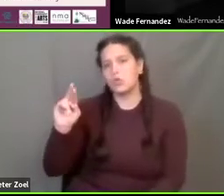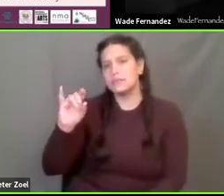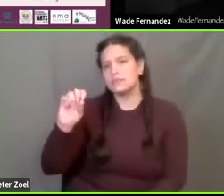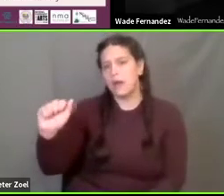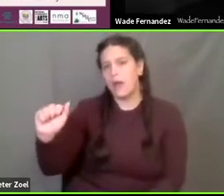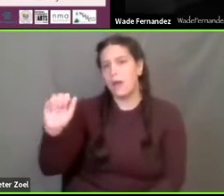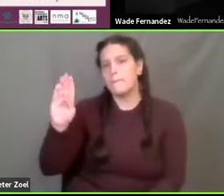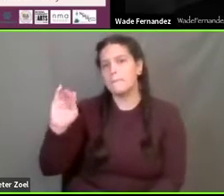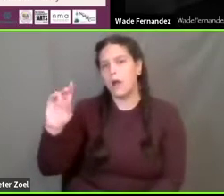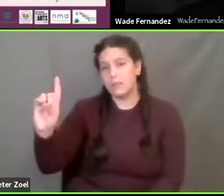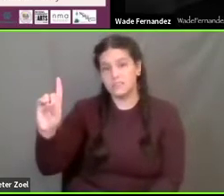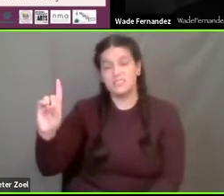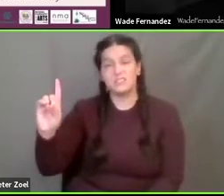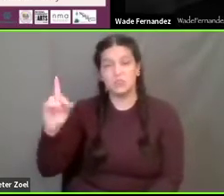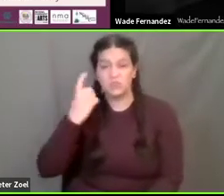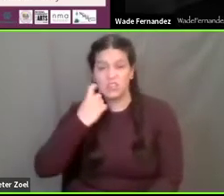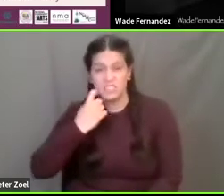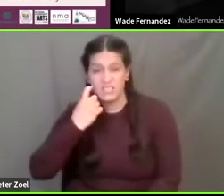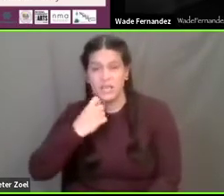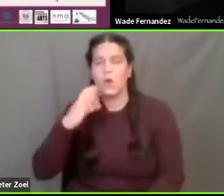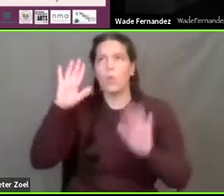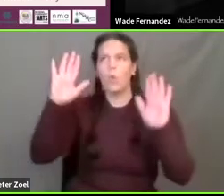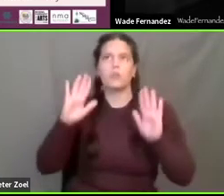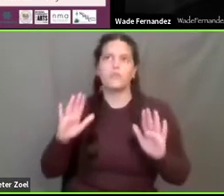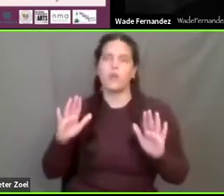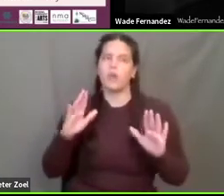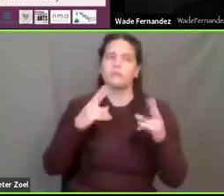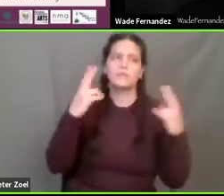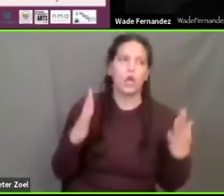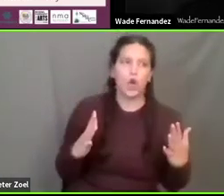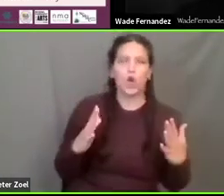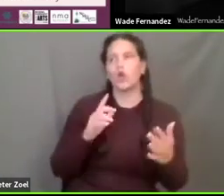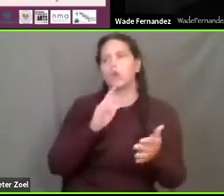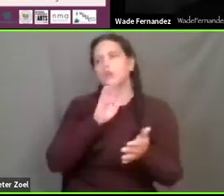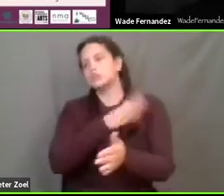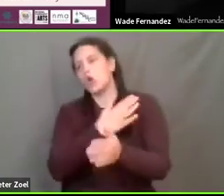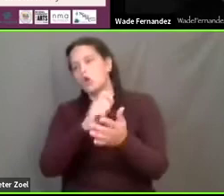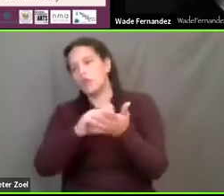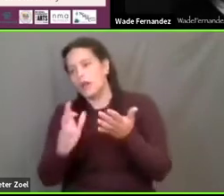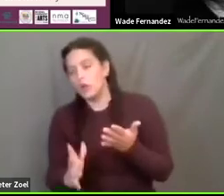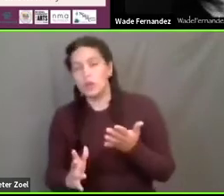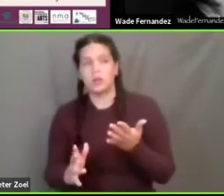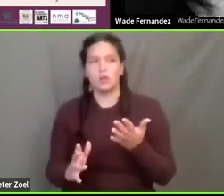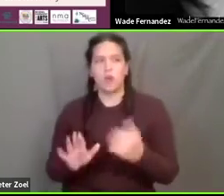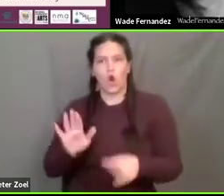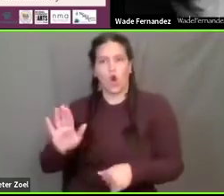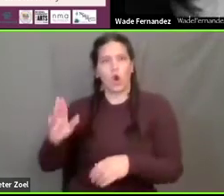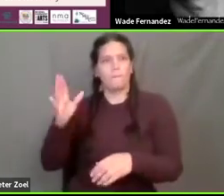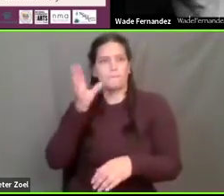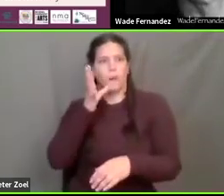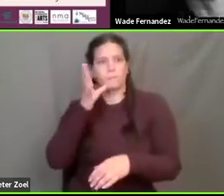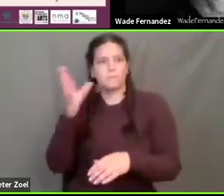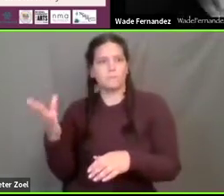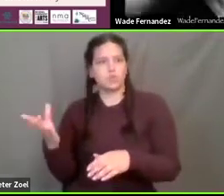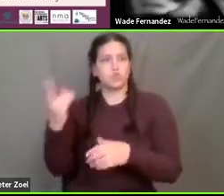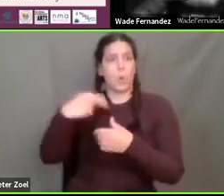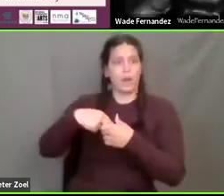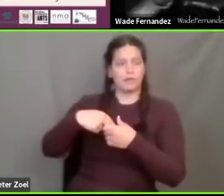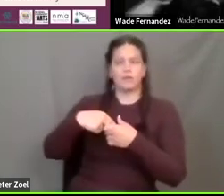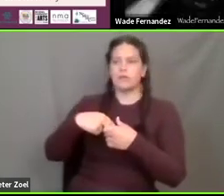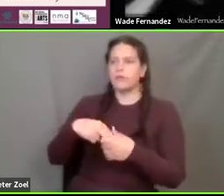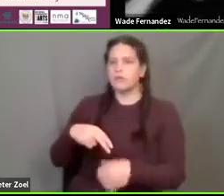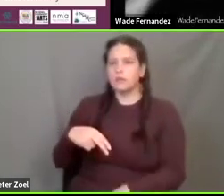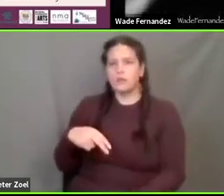wonderful singer-songwriter, and her mom joined the show. And we got to share some words with her, and she's so amazing. We invited her to